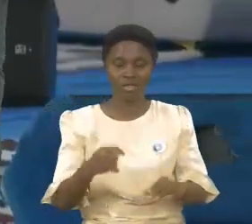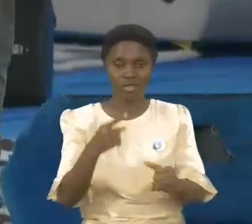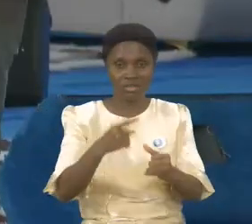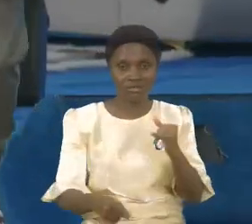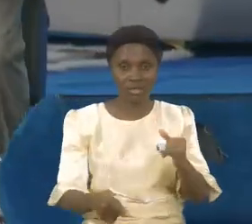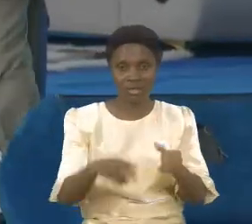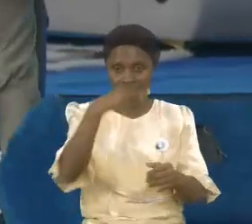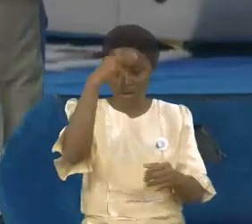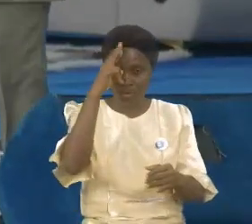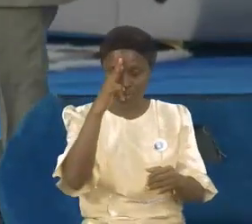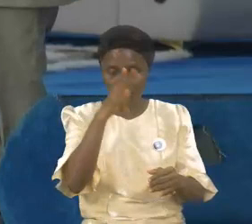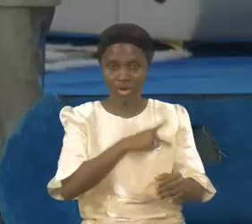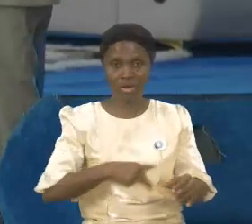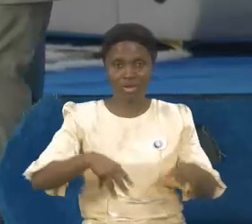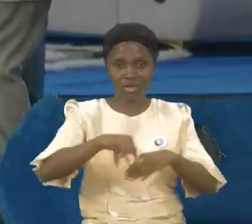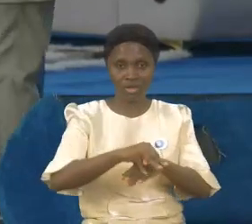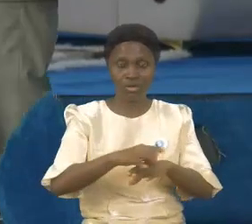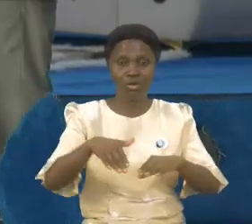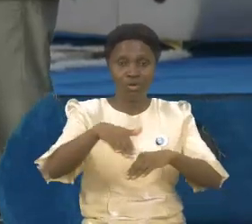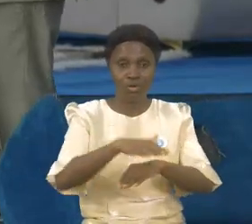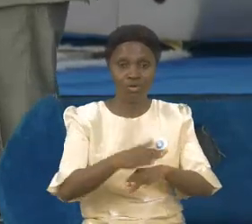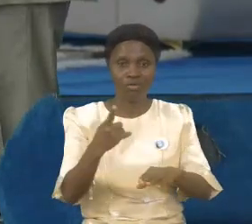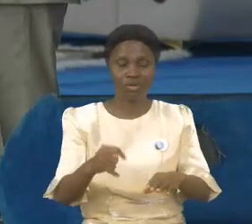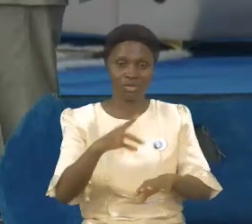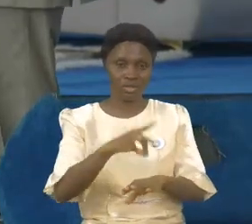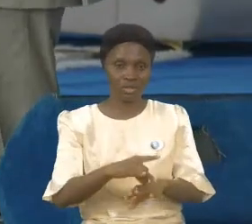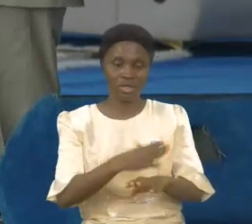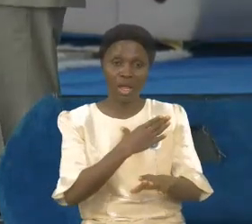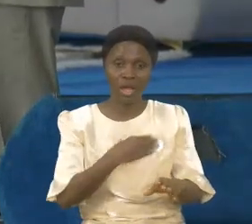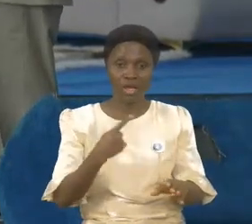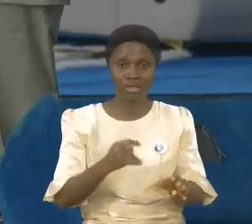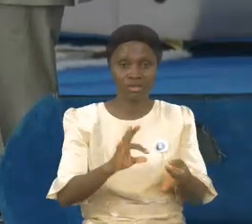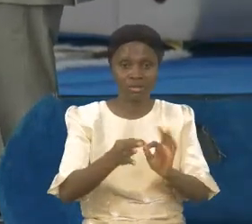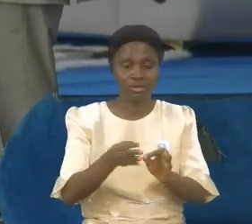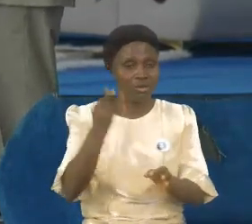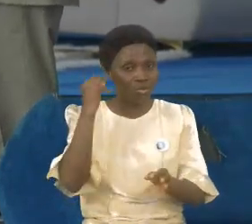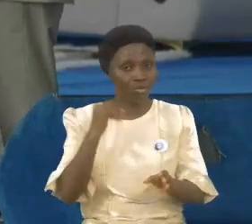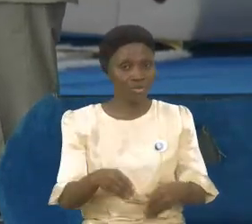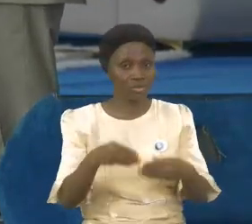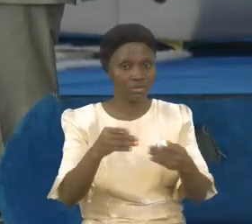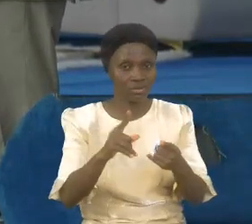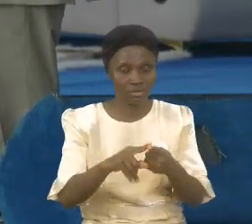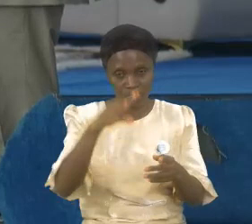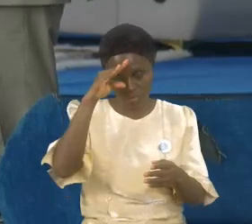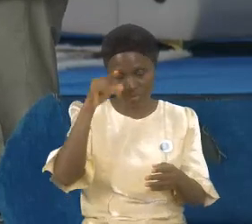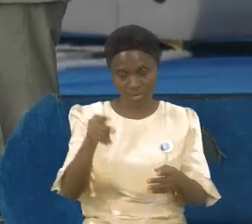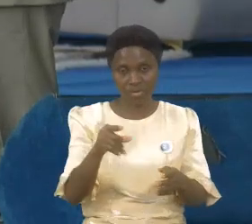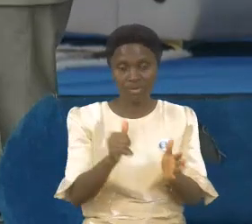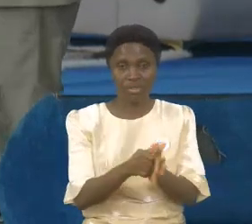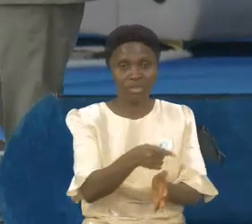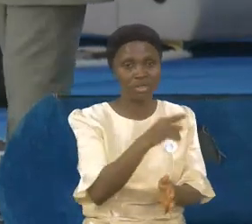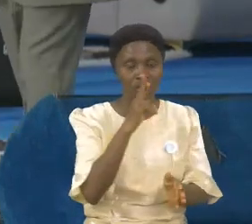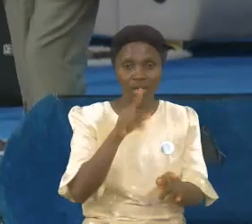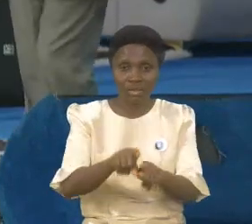the earth. And the interpretation was given to him from heaven. They were diverse from each other, from all